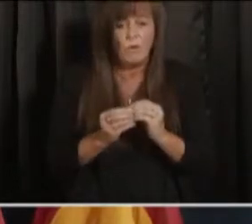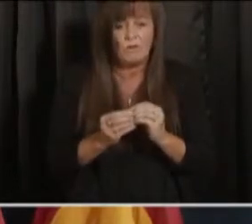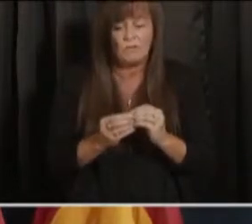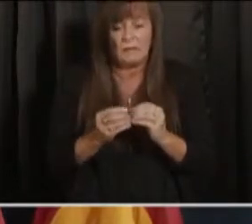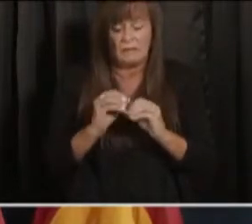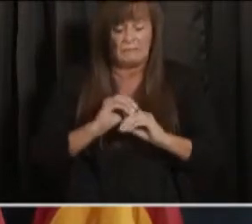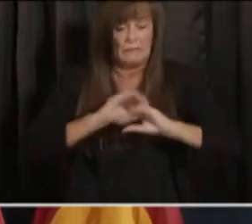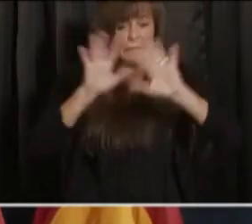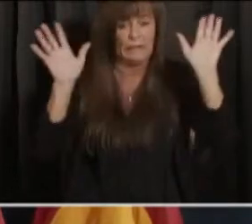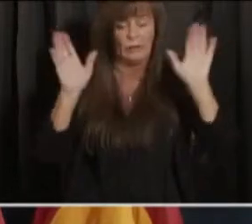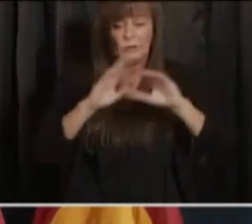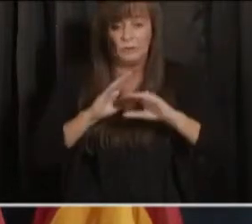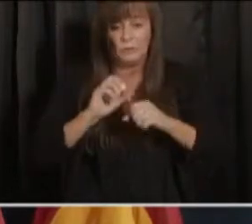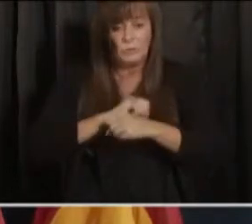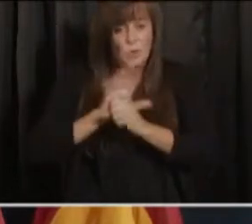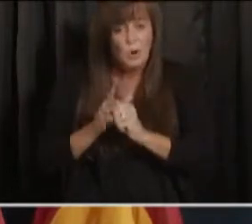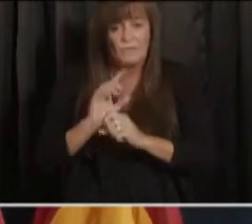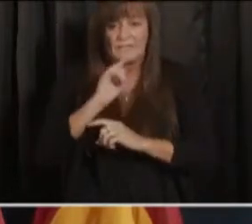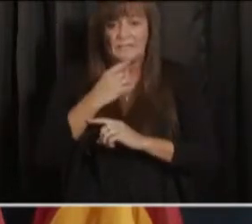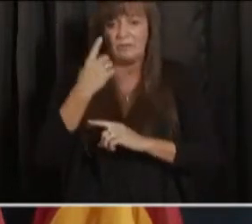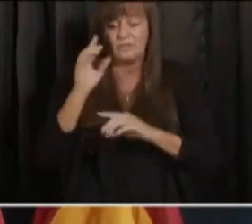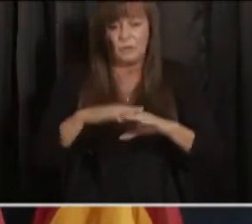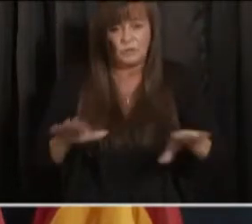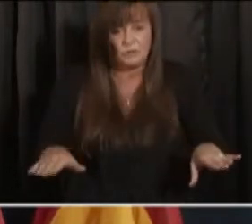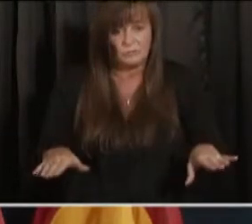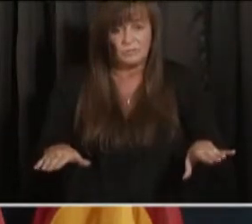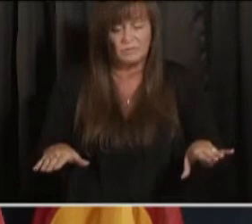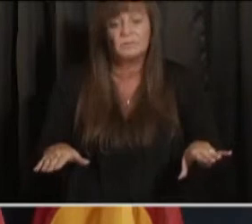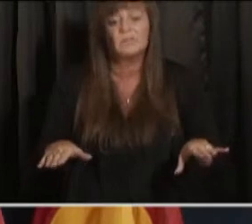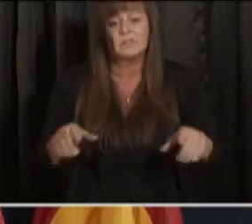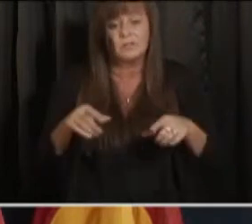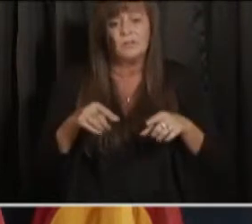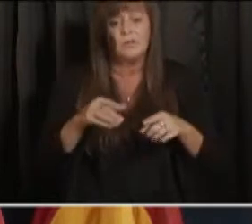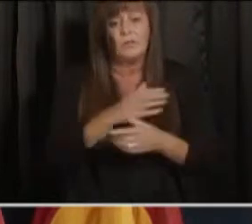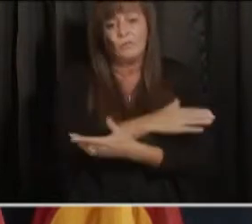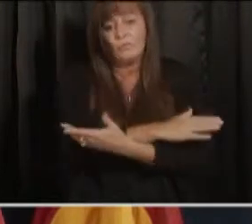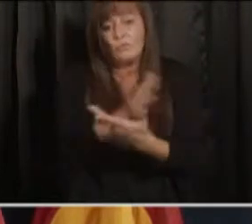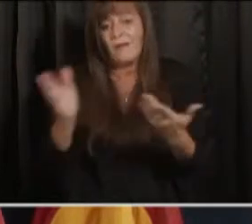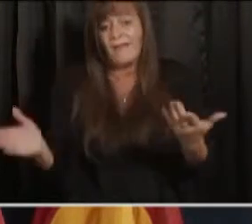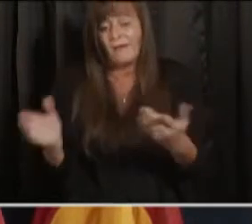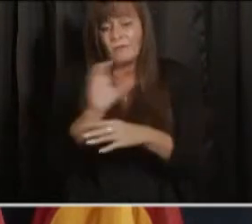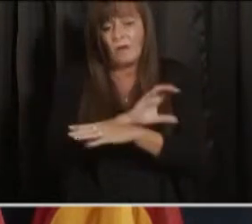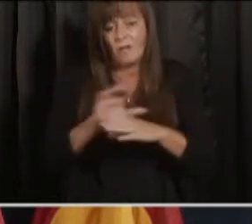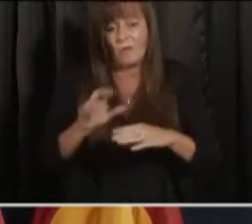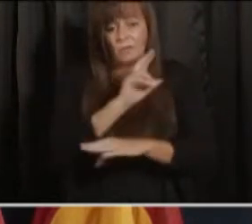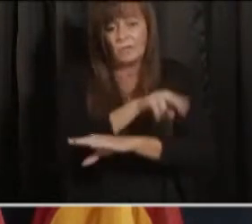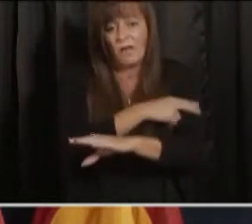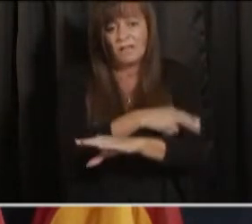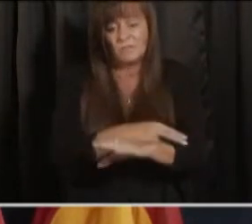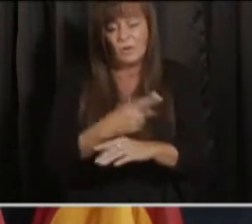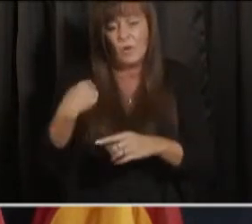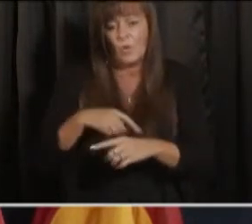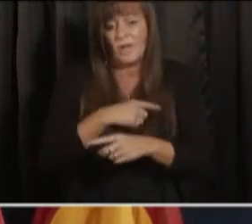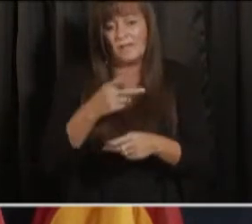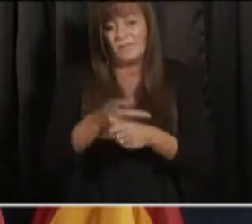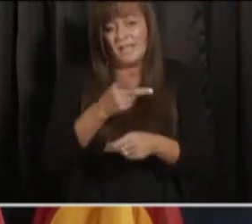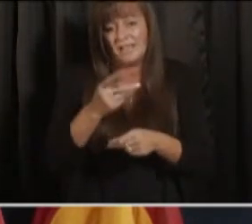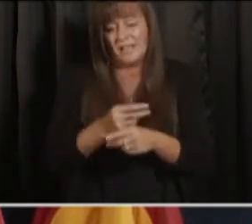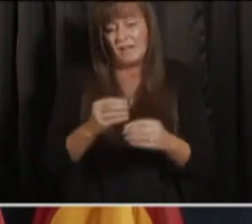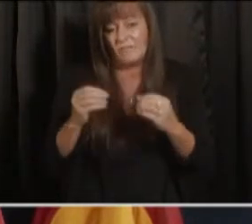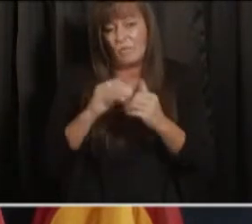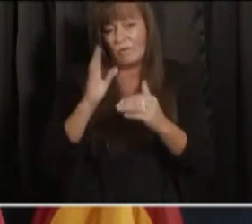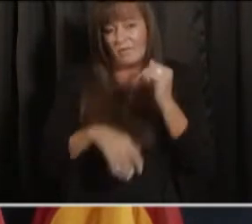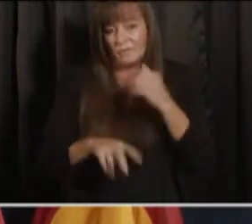kids. Across the Children's Hospital Colorado system, we have hospitalized and cared for more than 2,000 children with COVID since the start